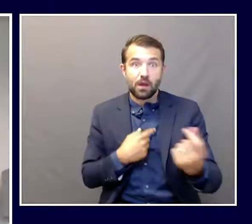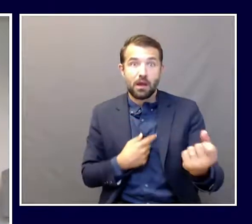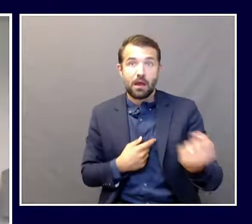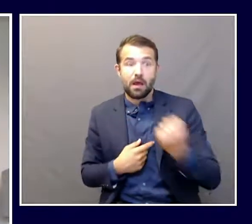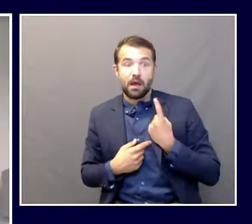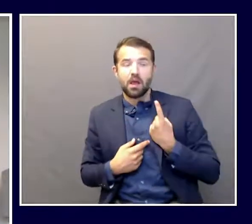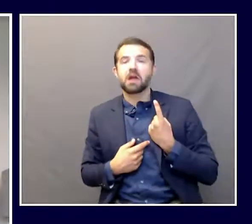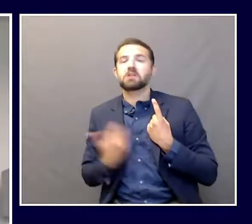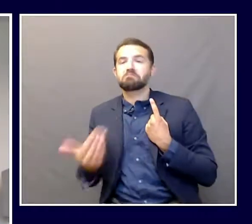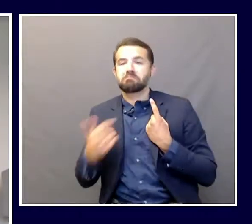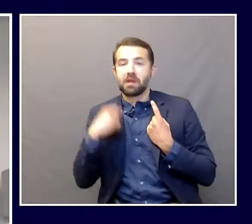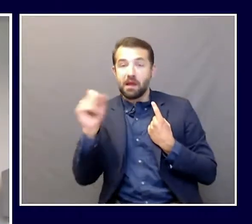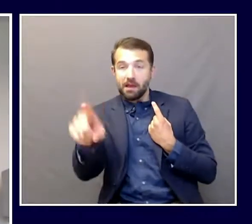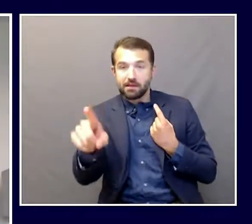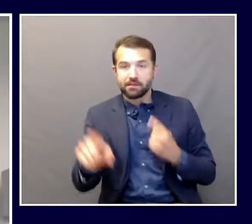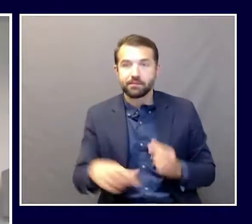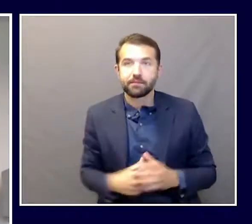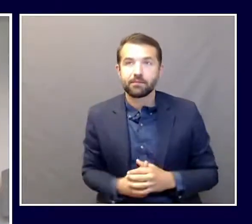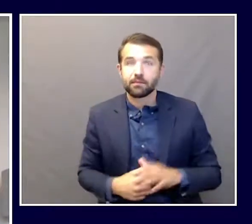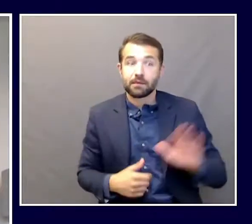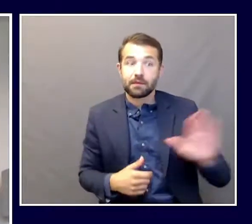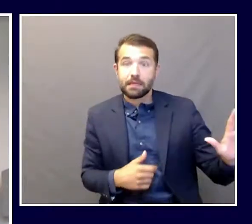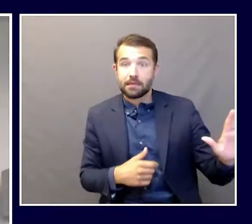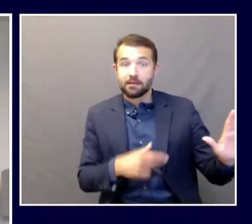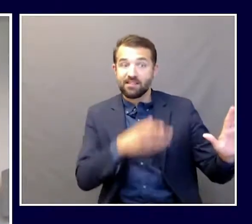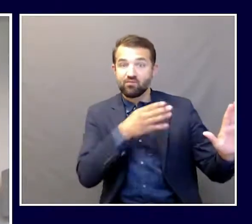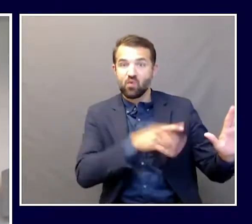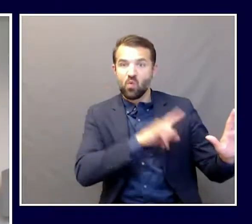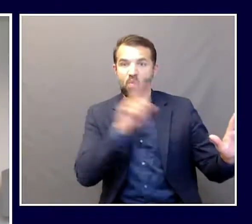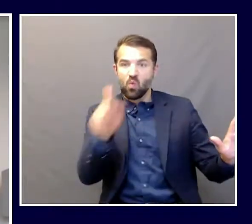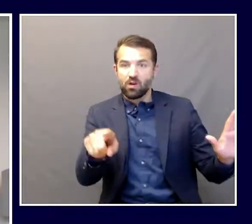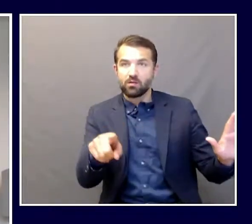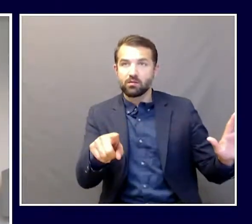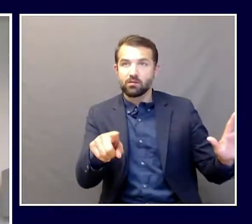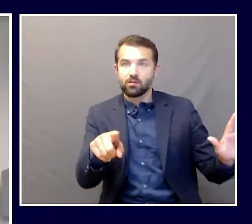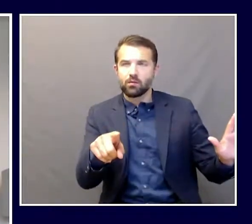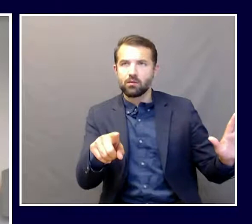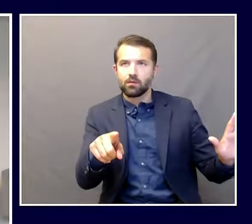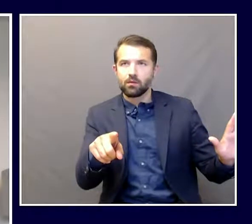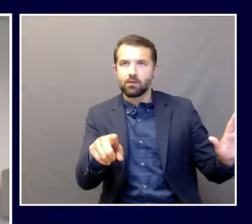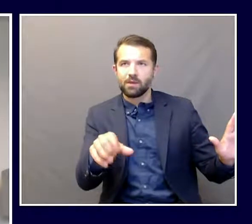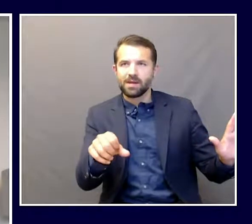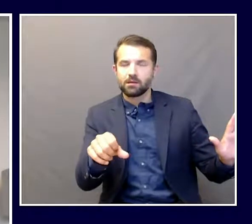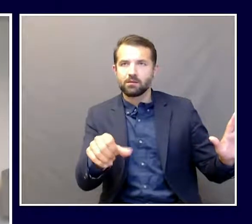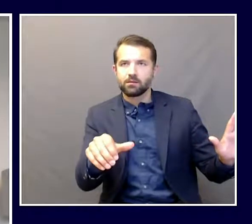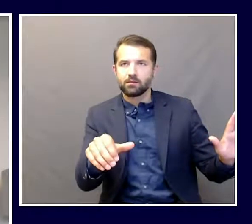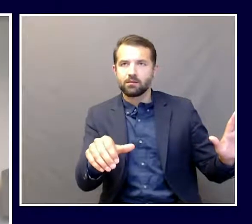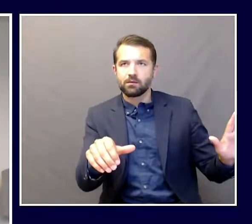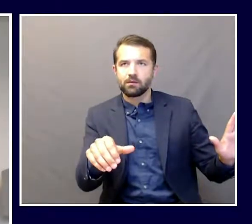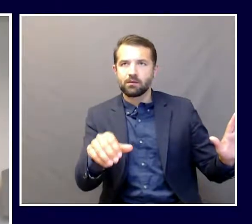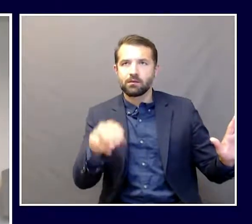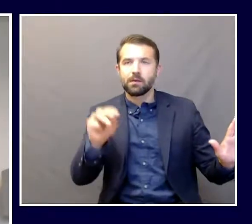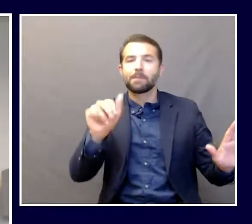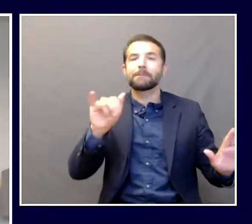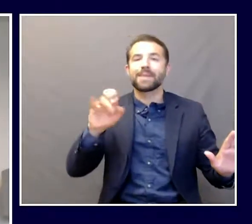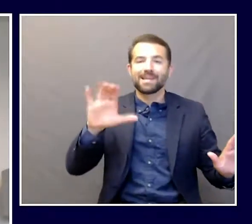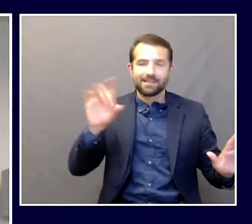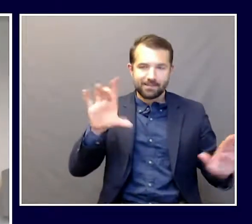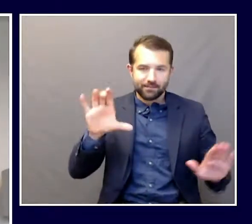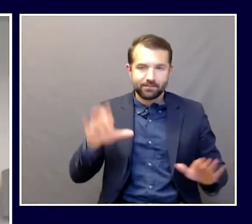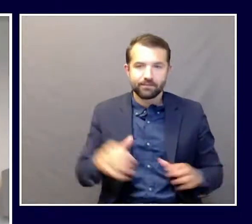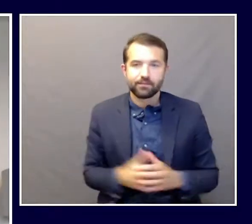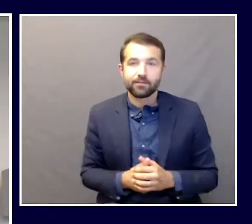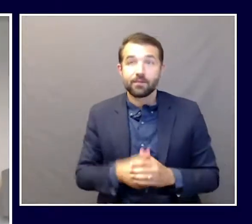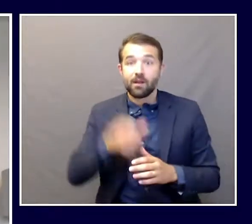when the Maine CDC reports the numbers for new COVID infections, hospitalizations, and deaths, why does it not